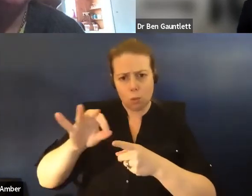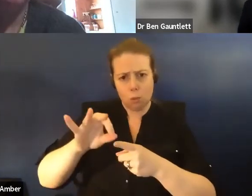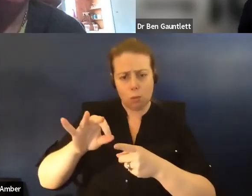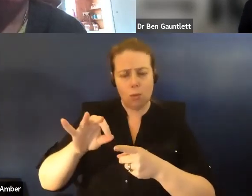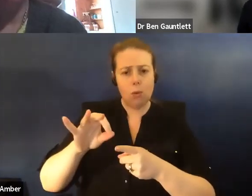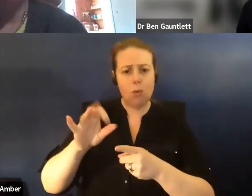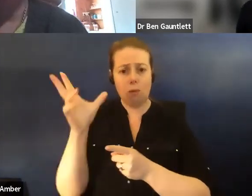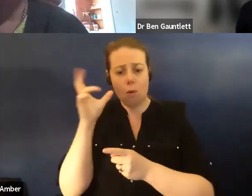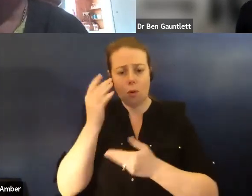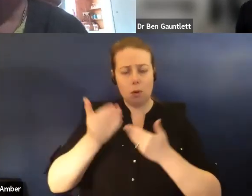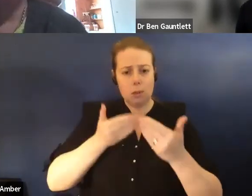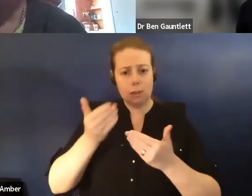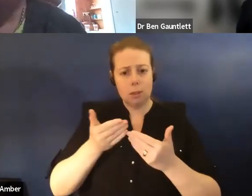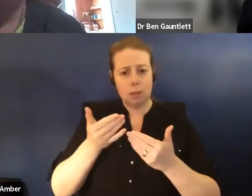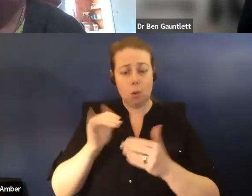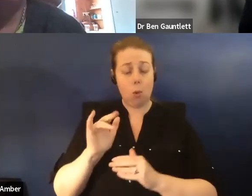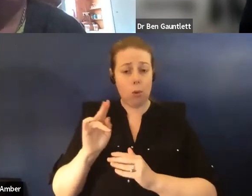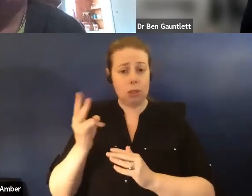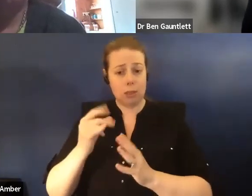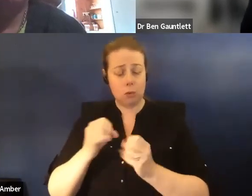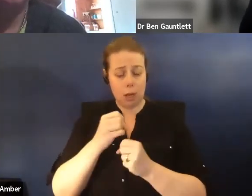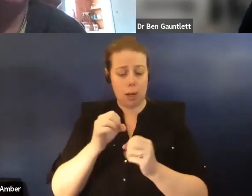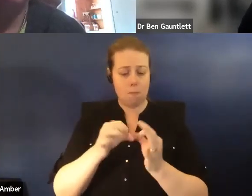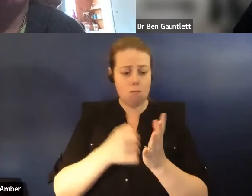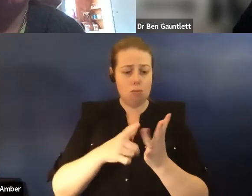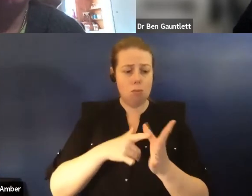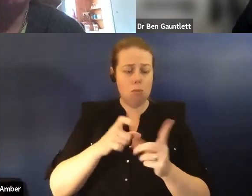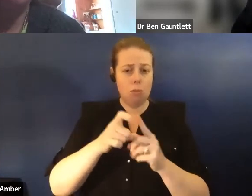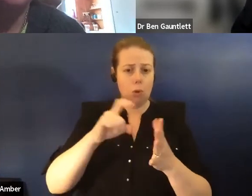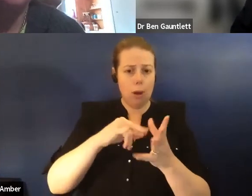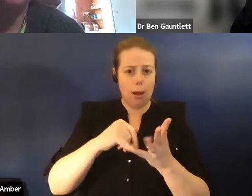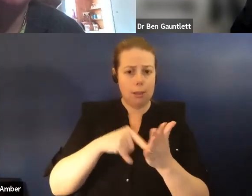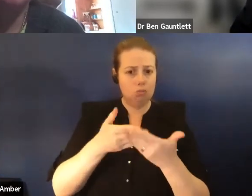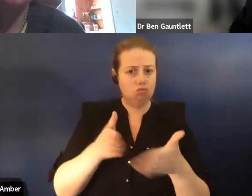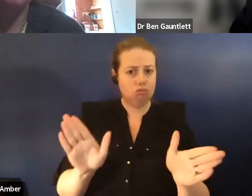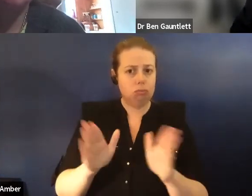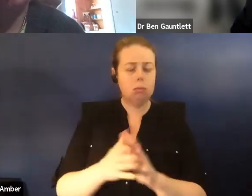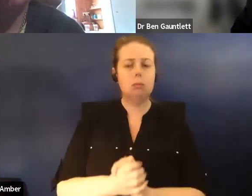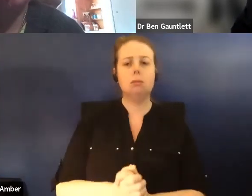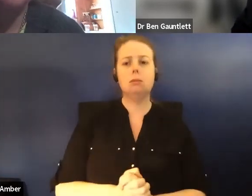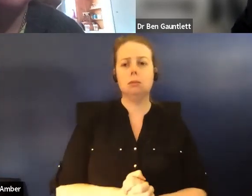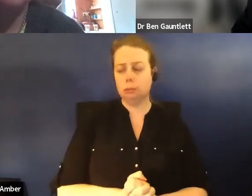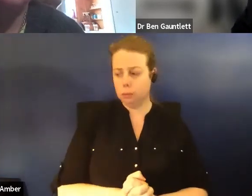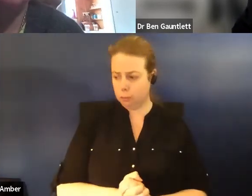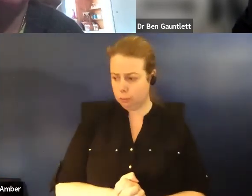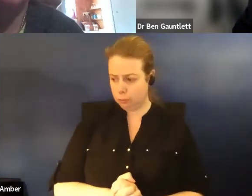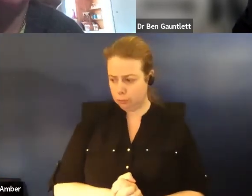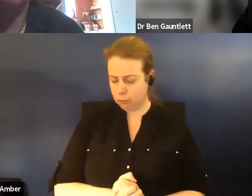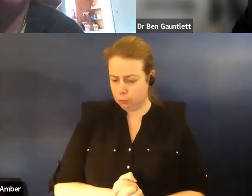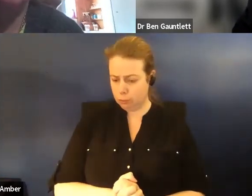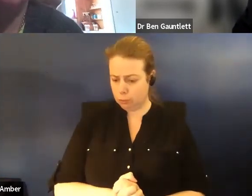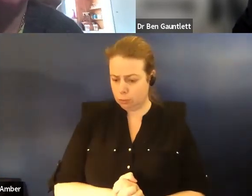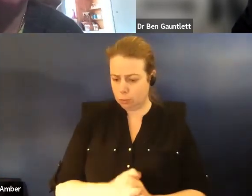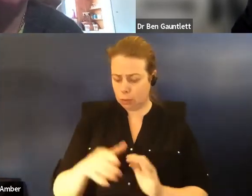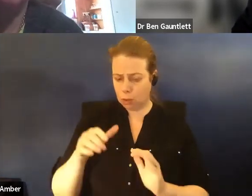or specialist broadcast channels. The reason for this is it is noted that there should be a pathway towards captioning and